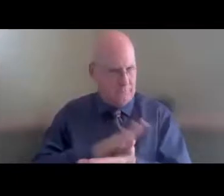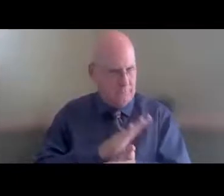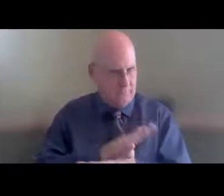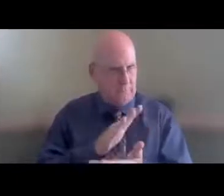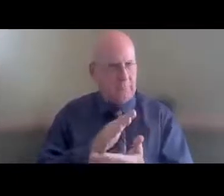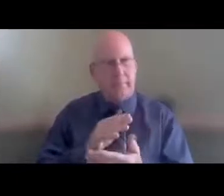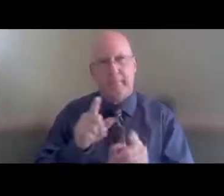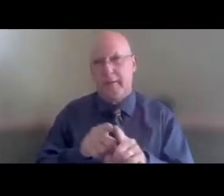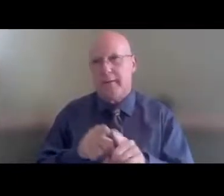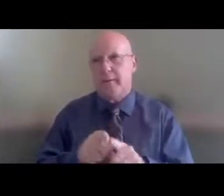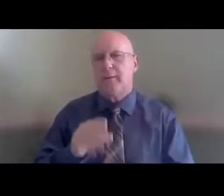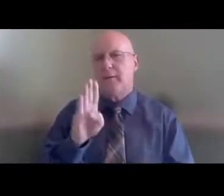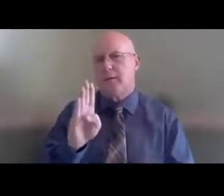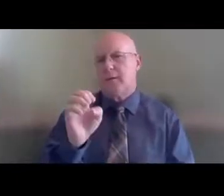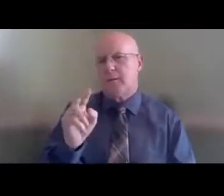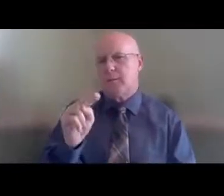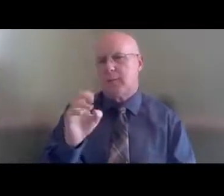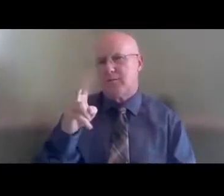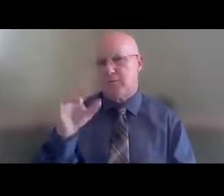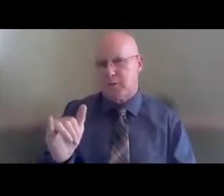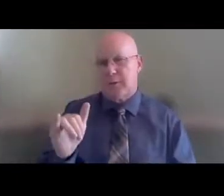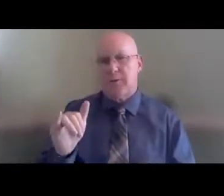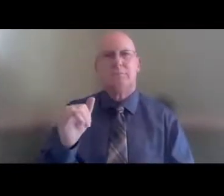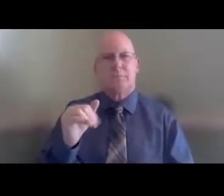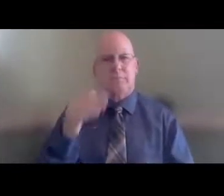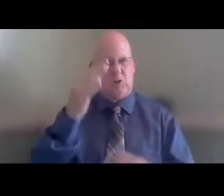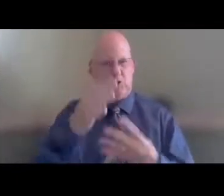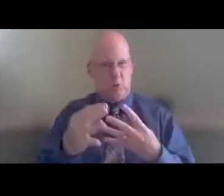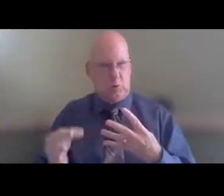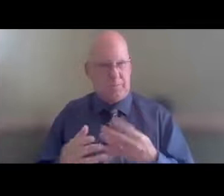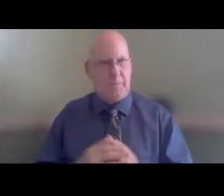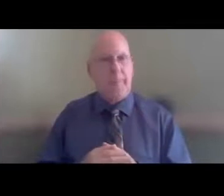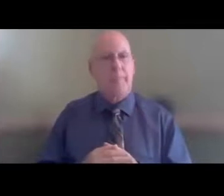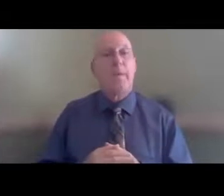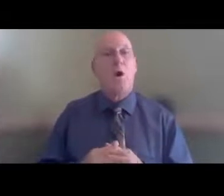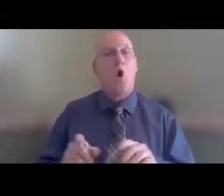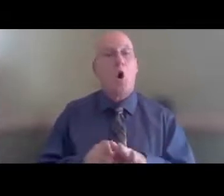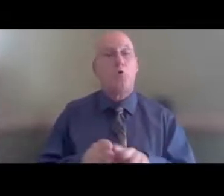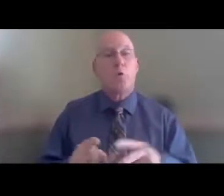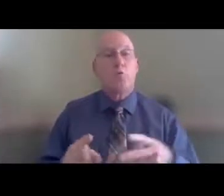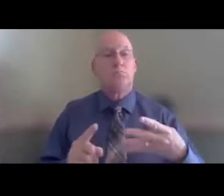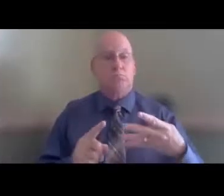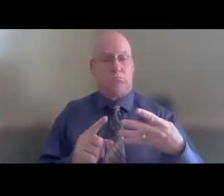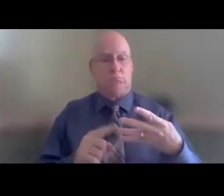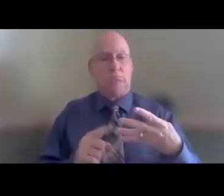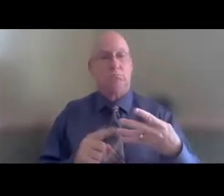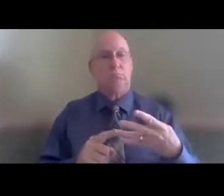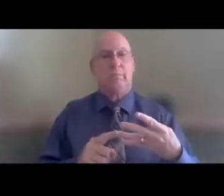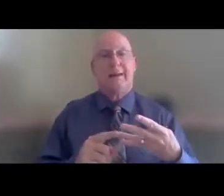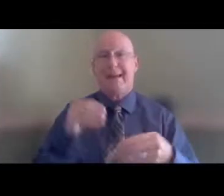like beneficiary designations. We can also embed one of these kinds of trusts within a